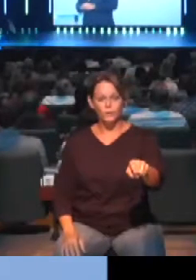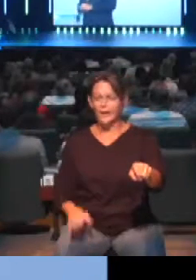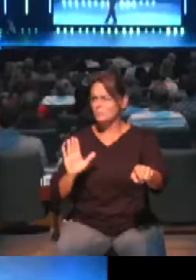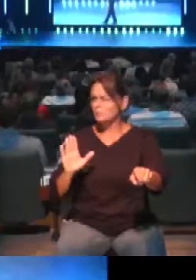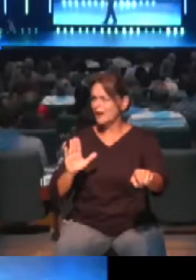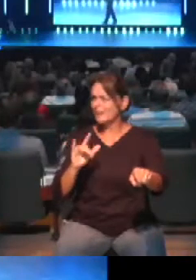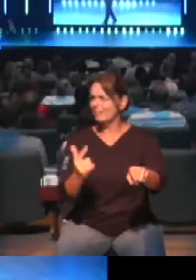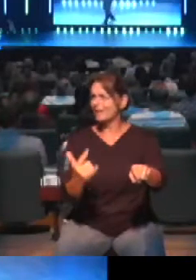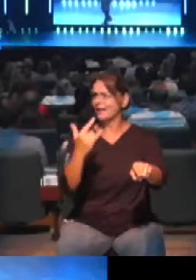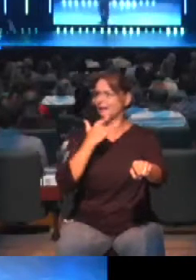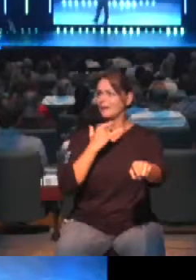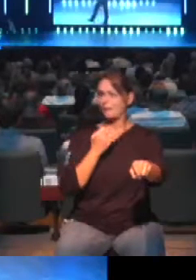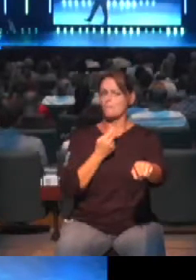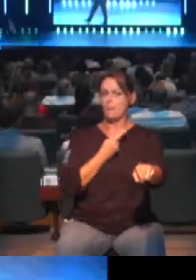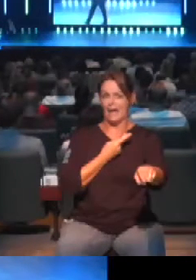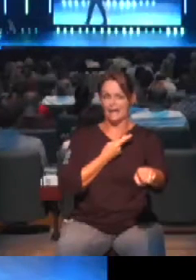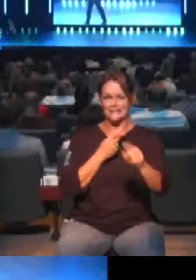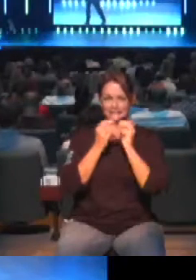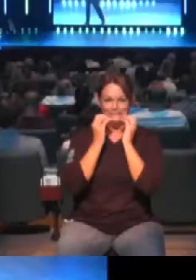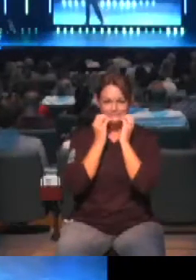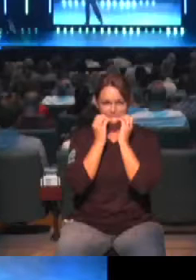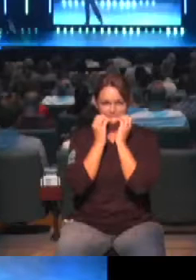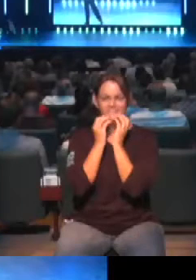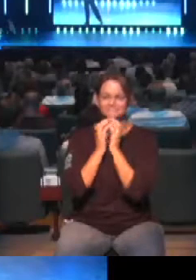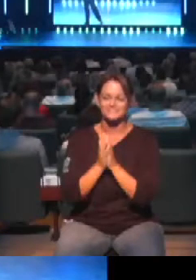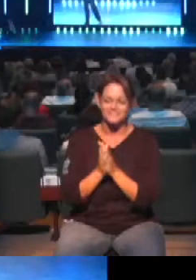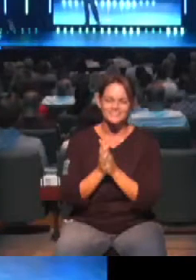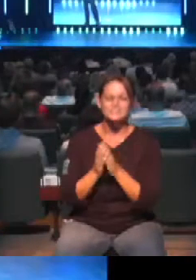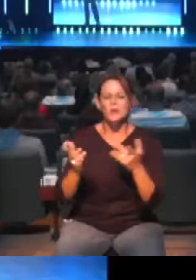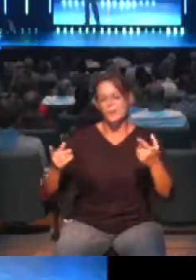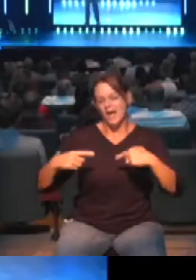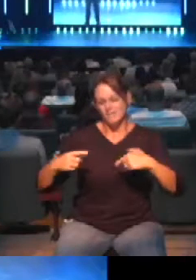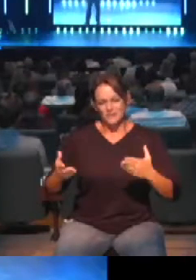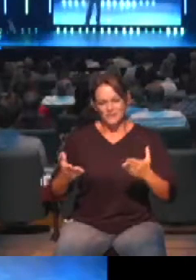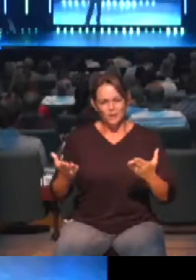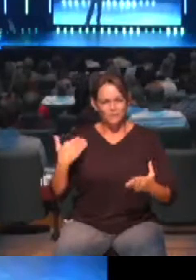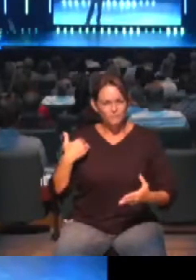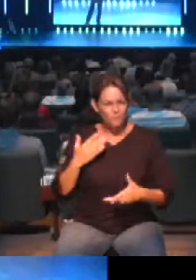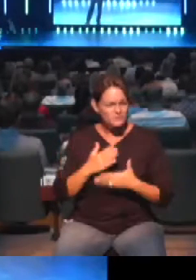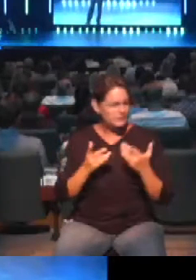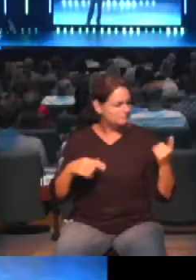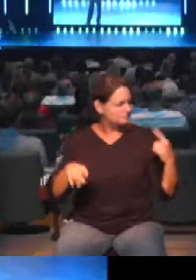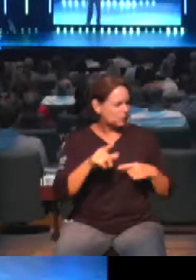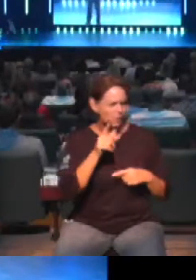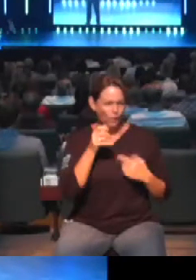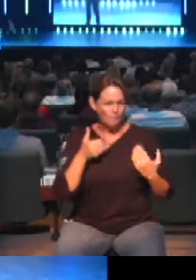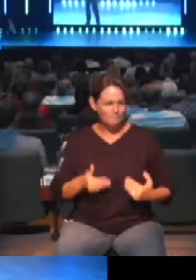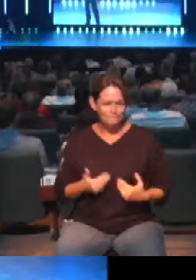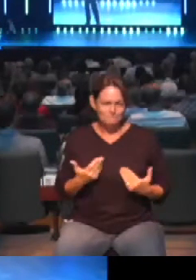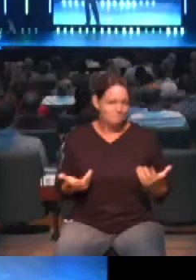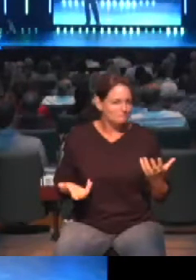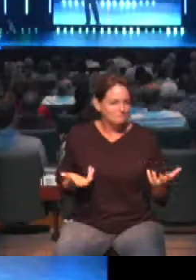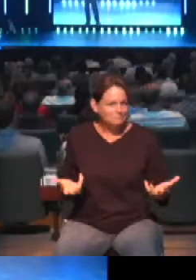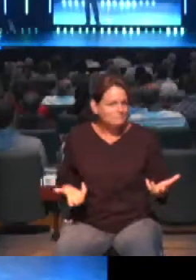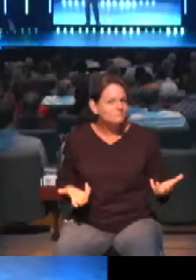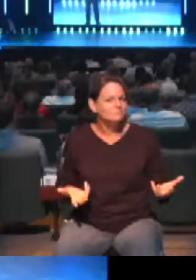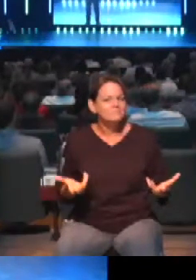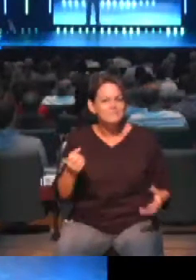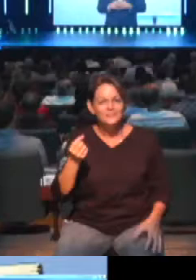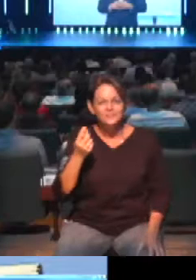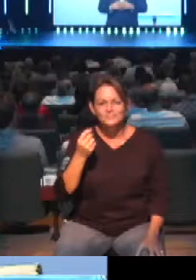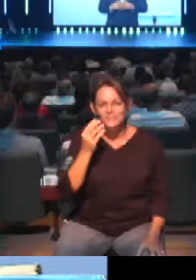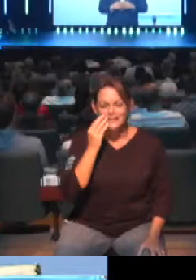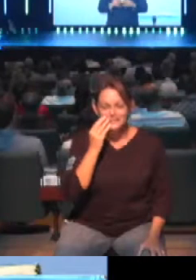okay. So just to remind you, I've been here many times before, but some of you might not know or not remember, and I understand